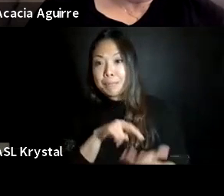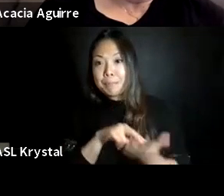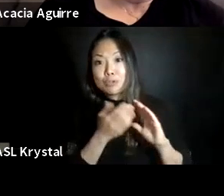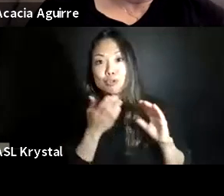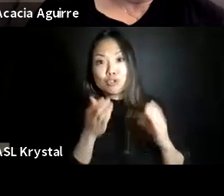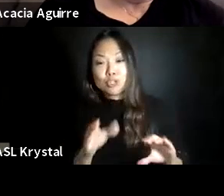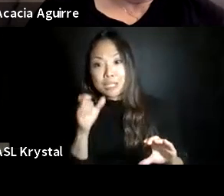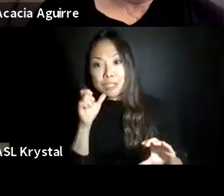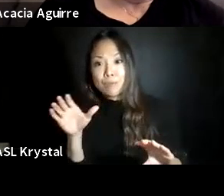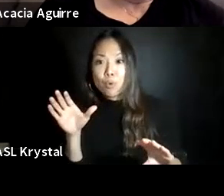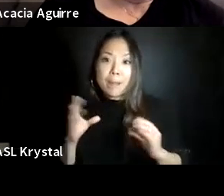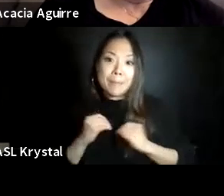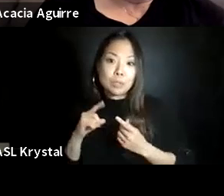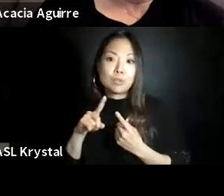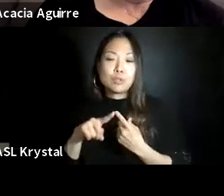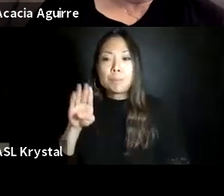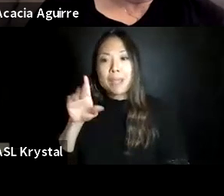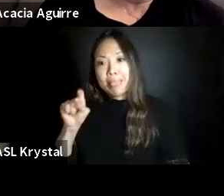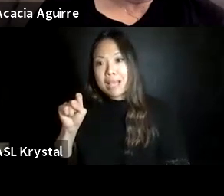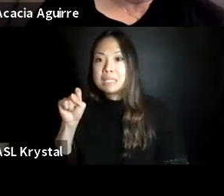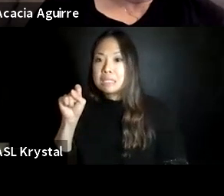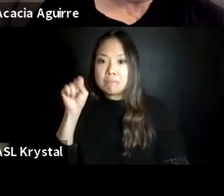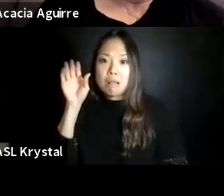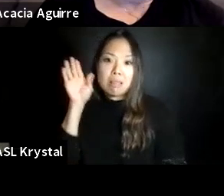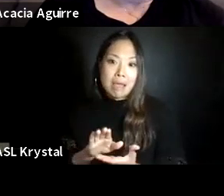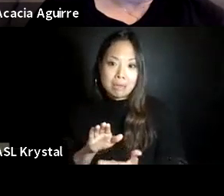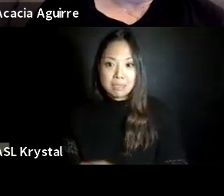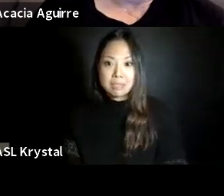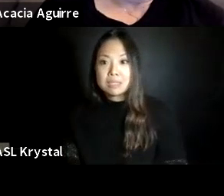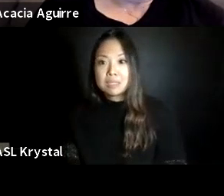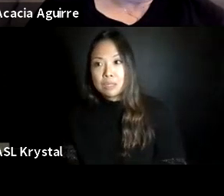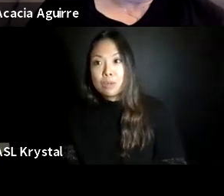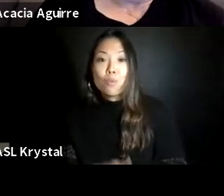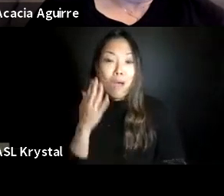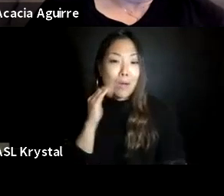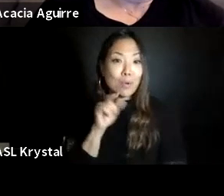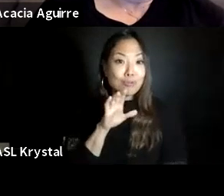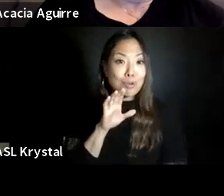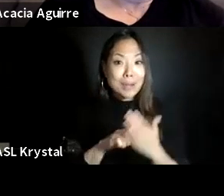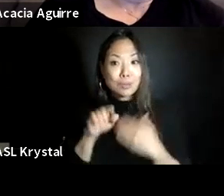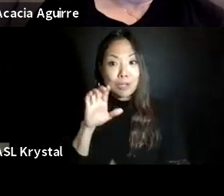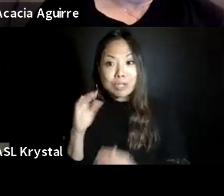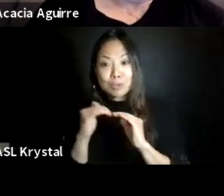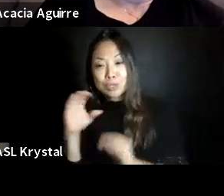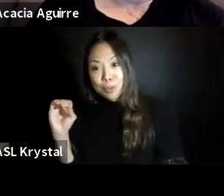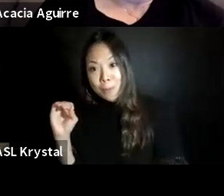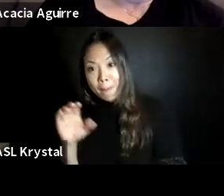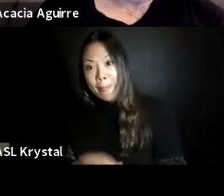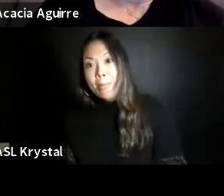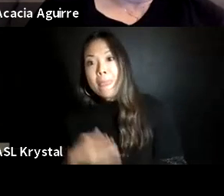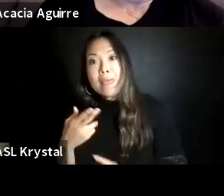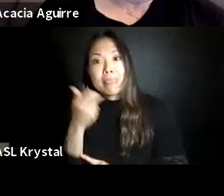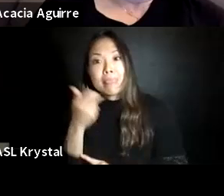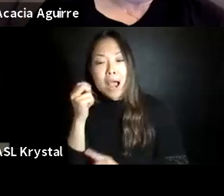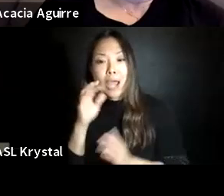admitted into the BLS are greatly decreased, as 100 minus 100 is 0. The higher scoring students are at the top